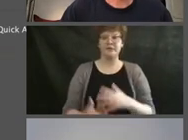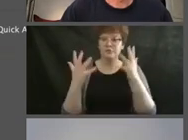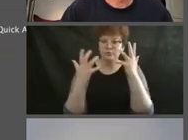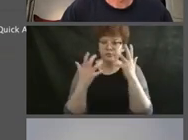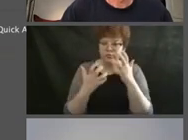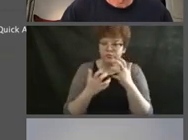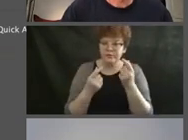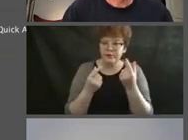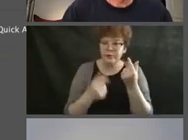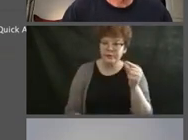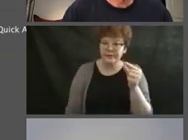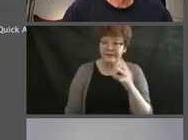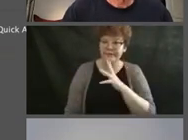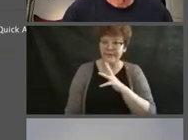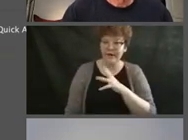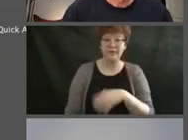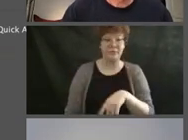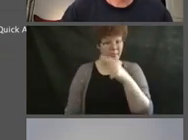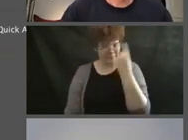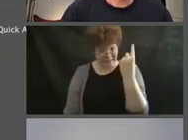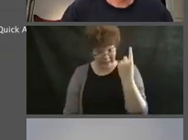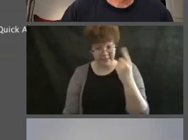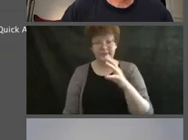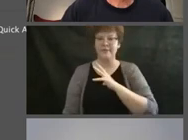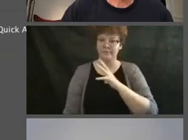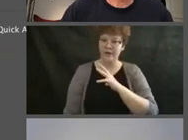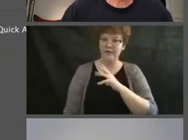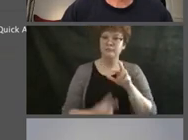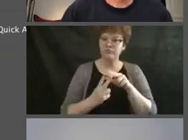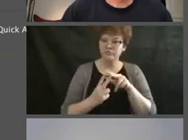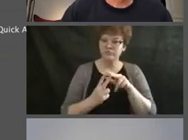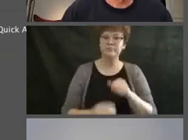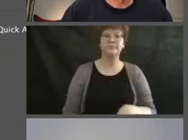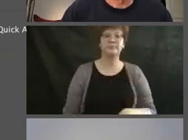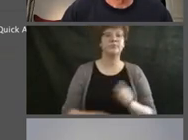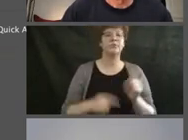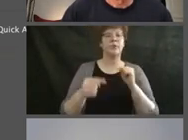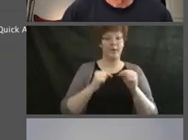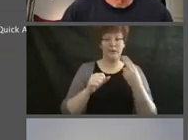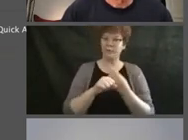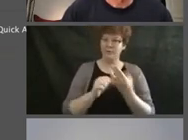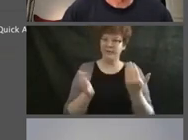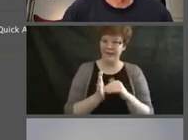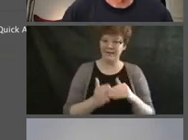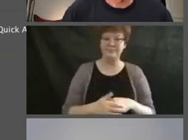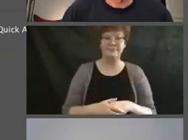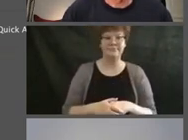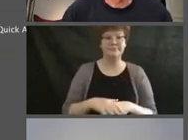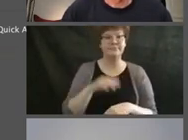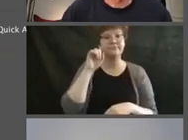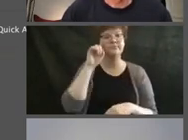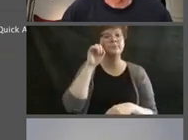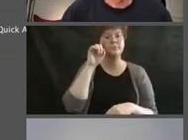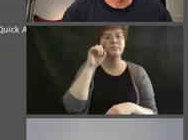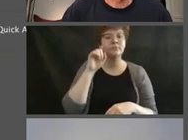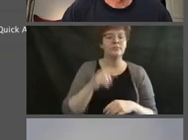black. Okay. And we'll come back and we'll use the brush tool again. And let's go over that.